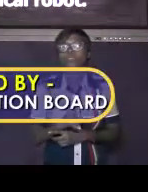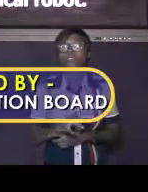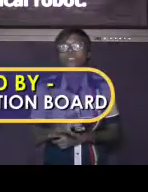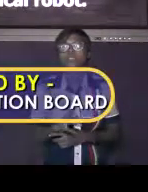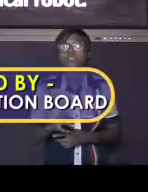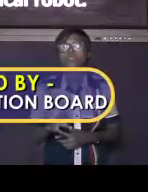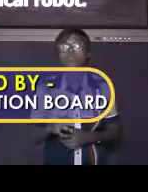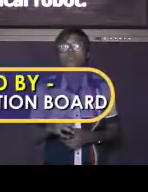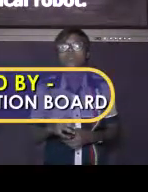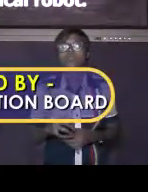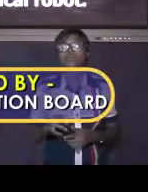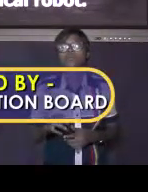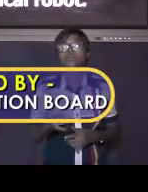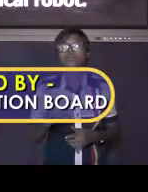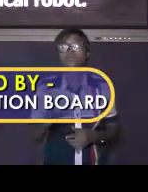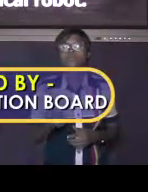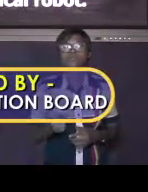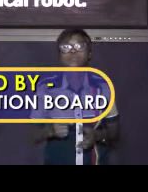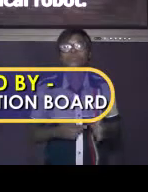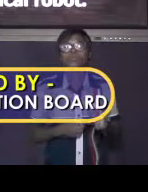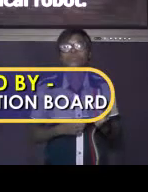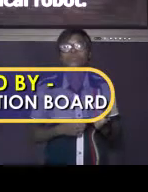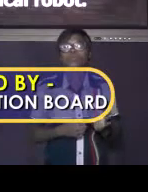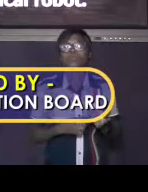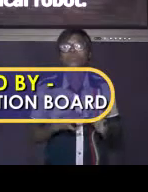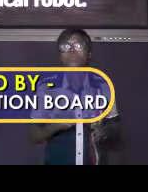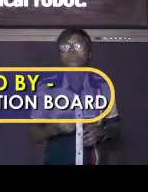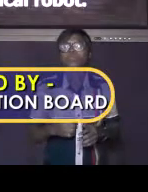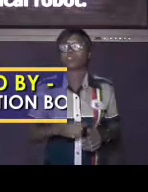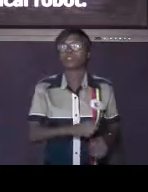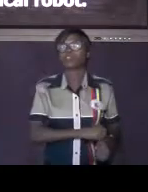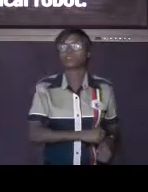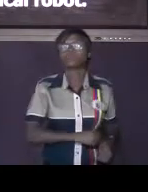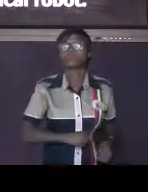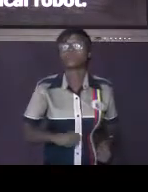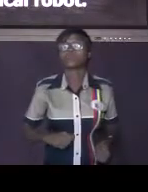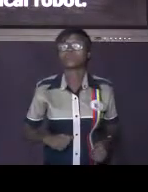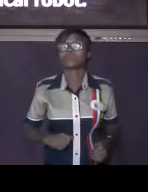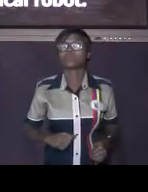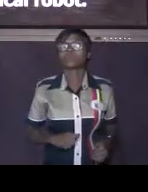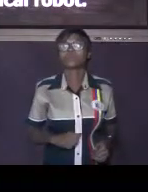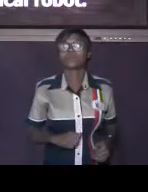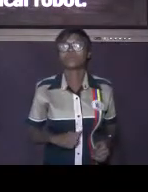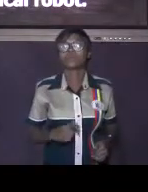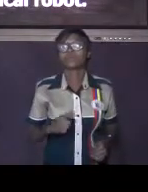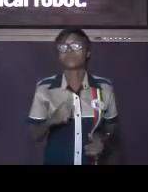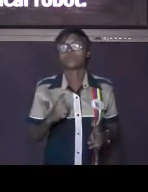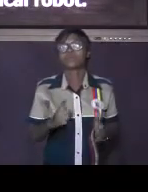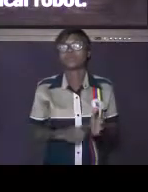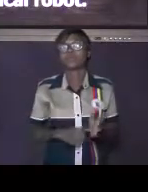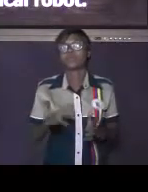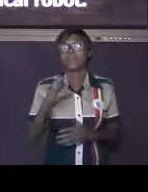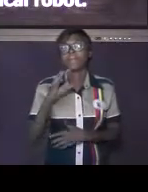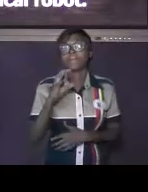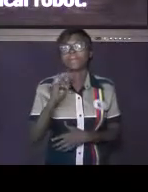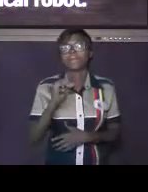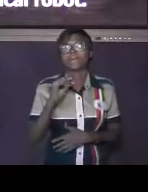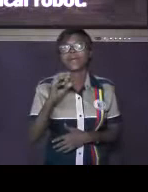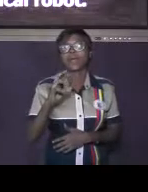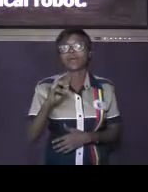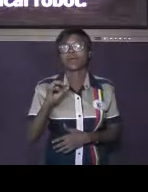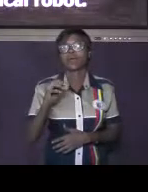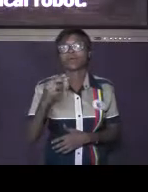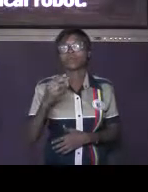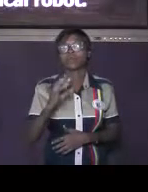used in performing minimally invasive surgeries. The microchip had